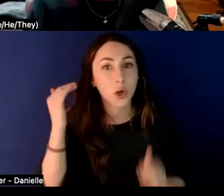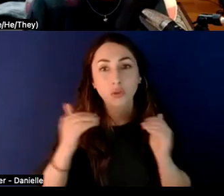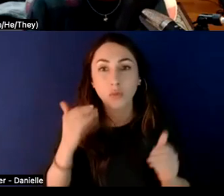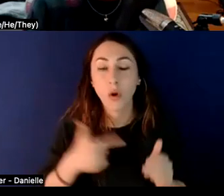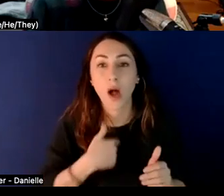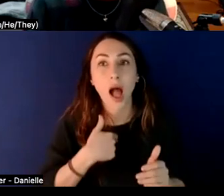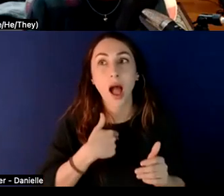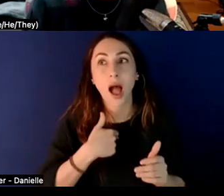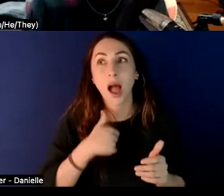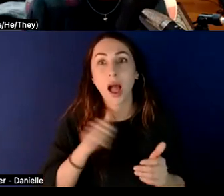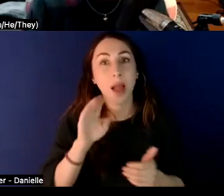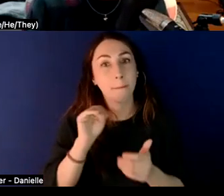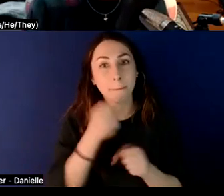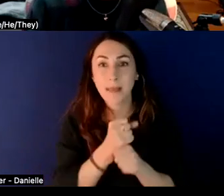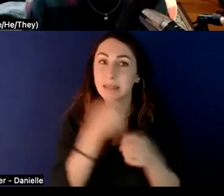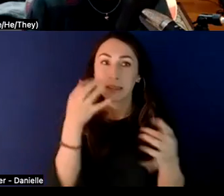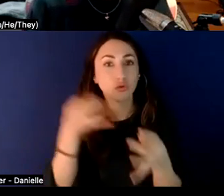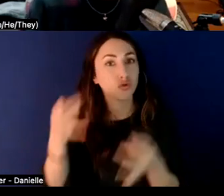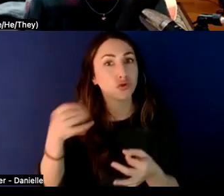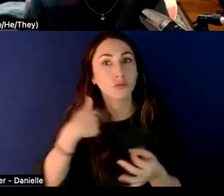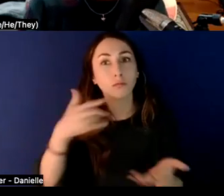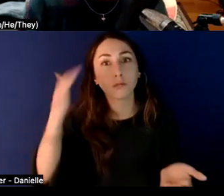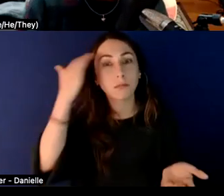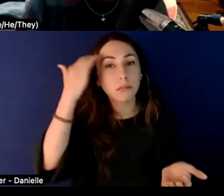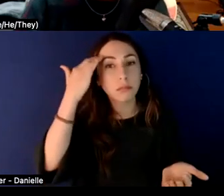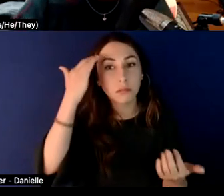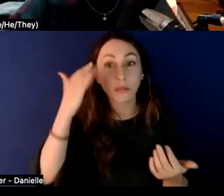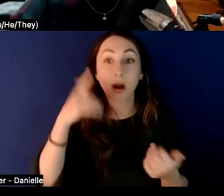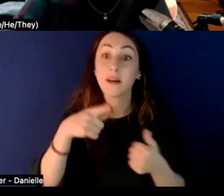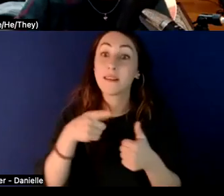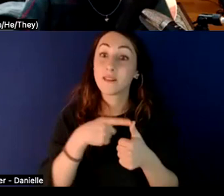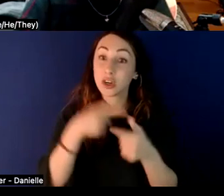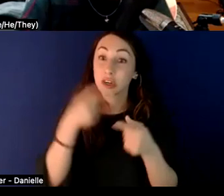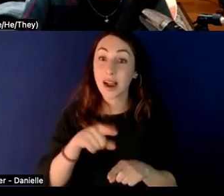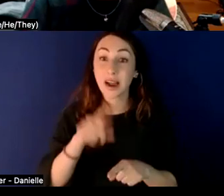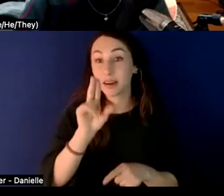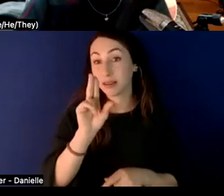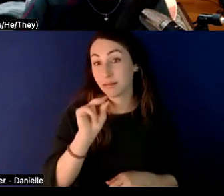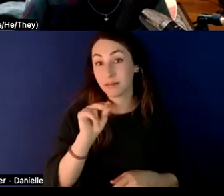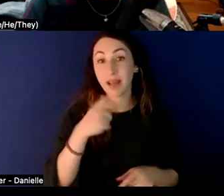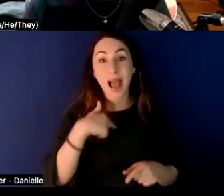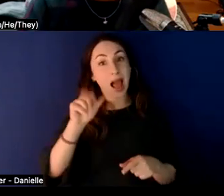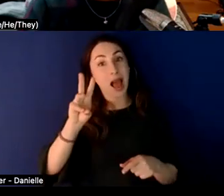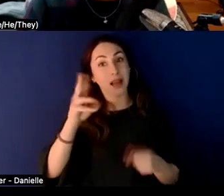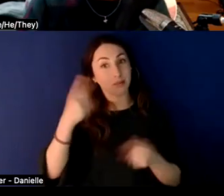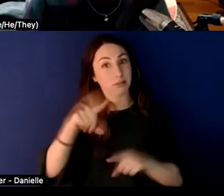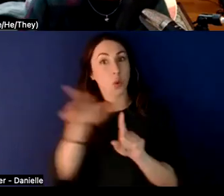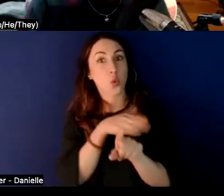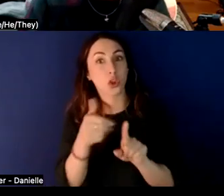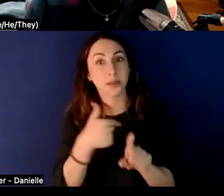decisions. And the first time I wasn't making decisions, I was coerced. And the second